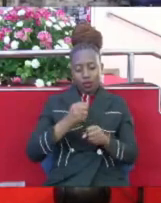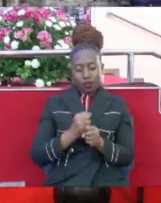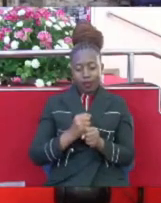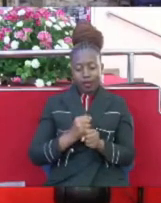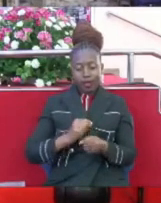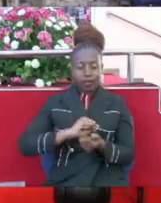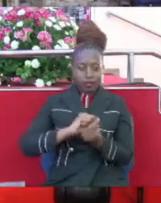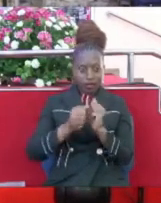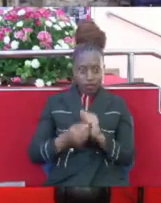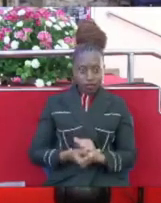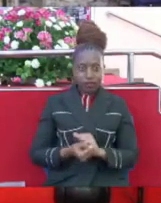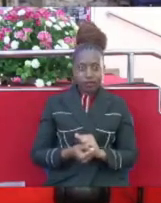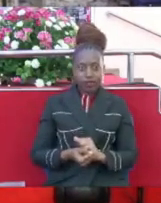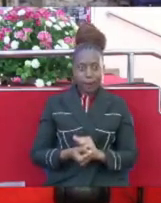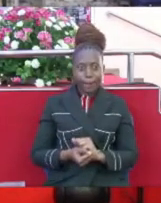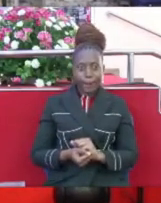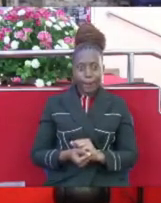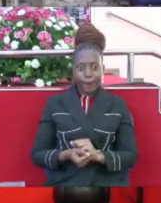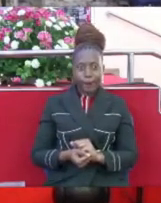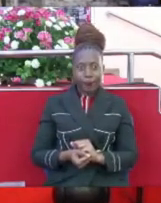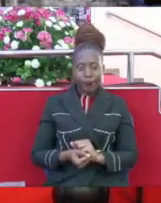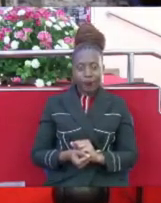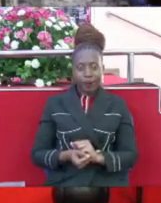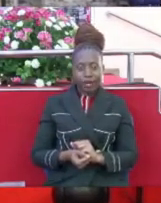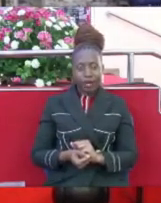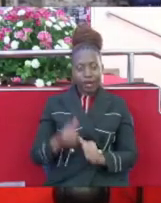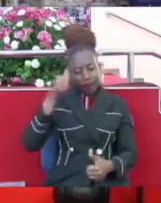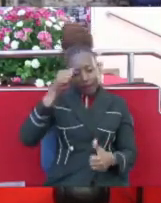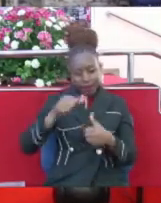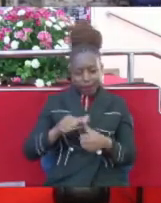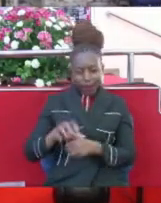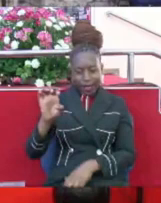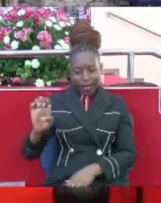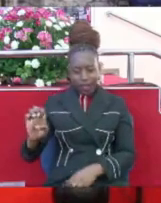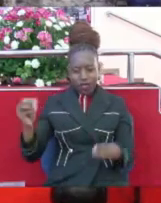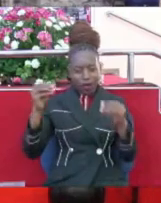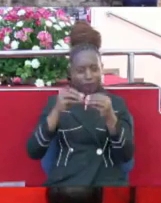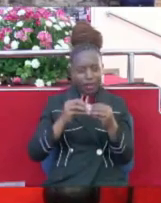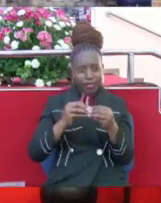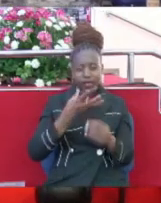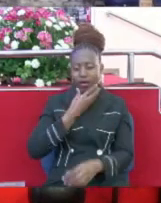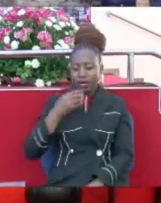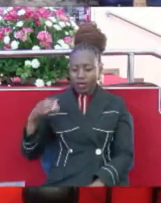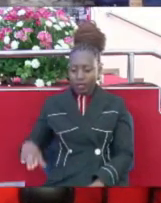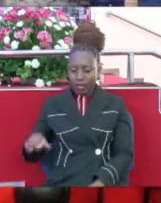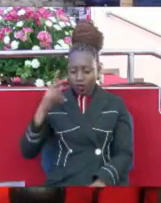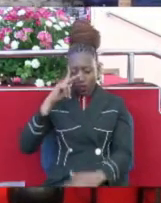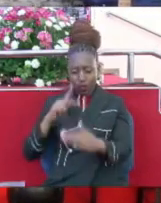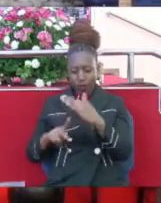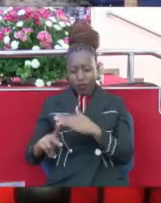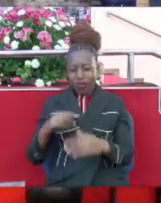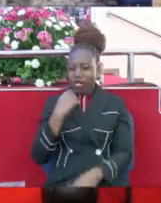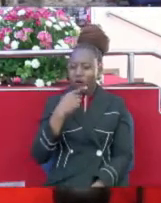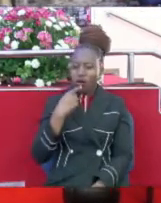Remember, at this place, he found the sons of the prophets who were telling him, don't you know that your master will be taken away